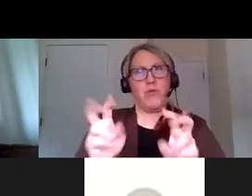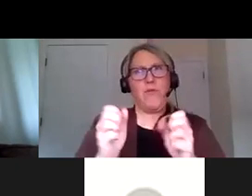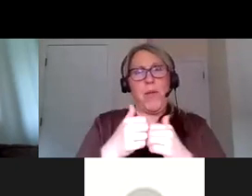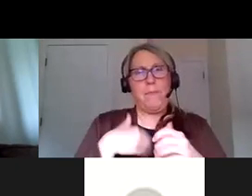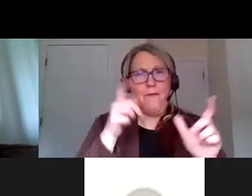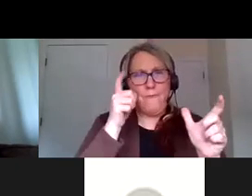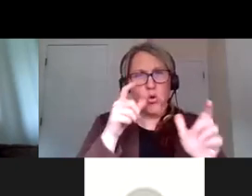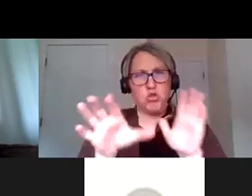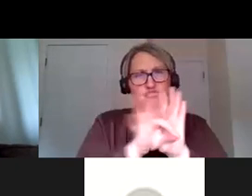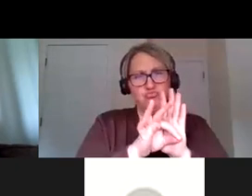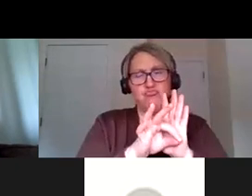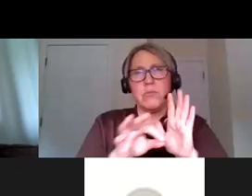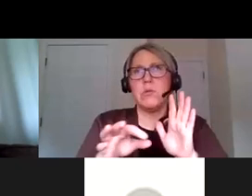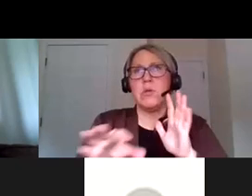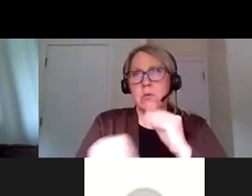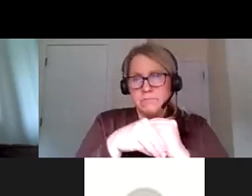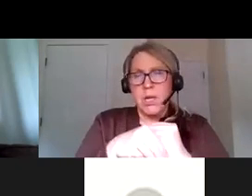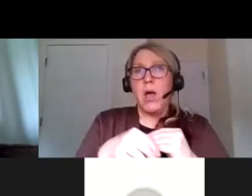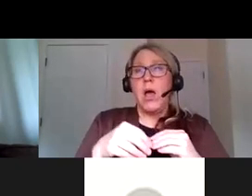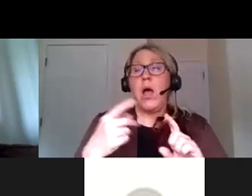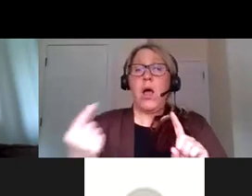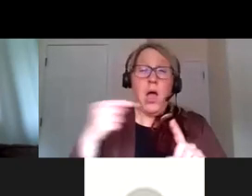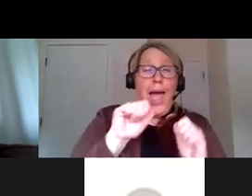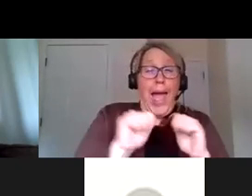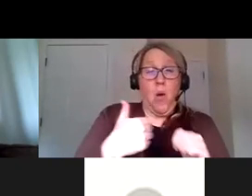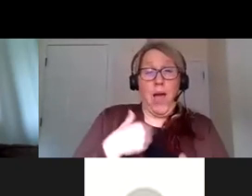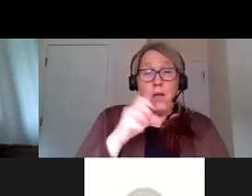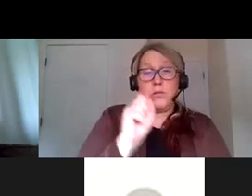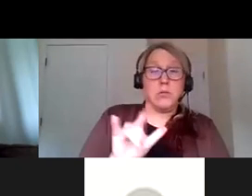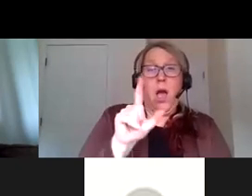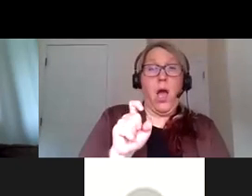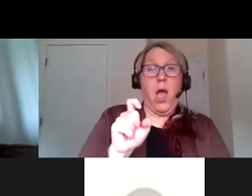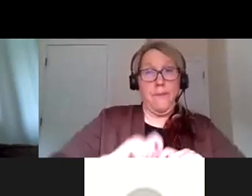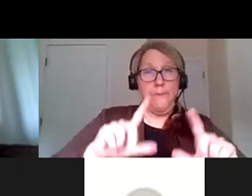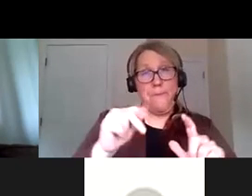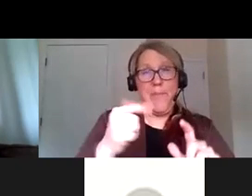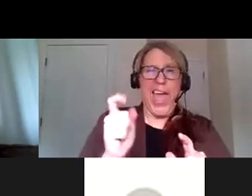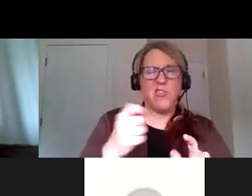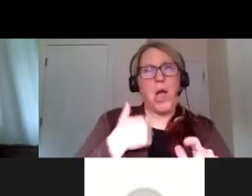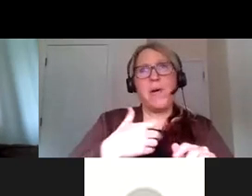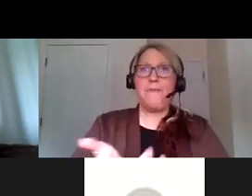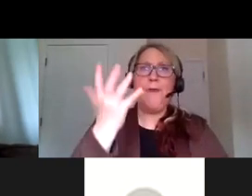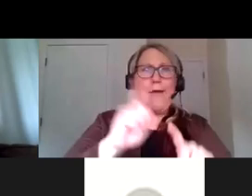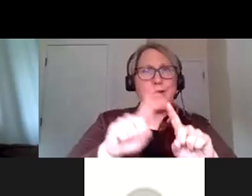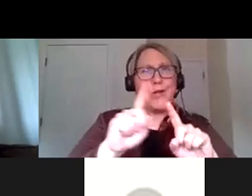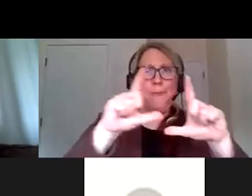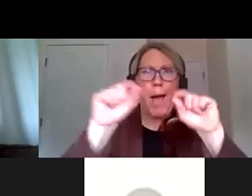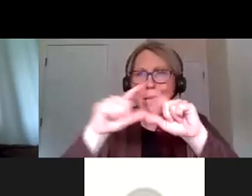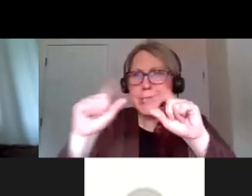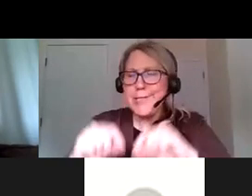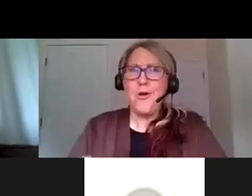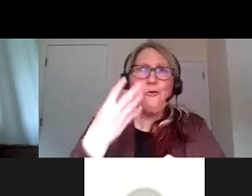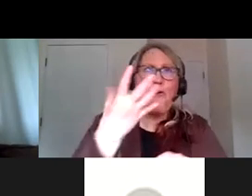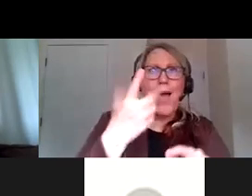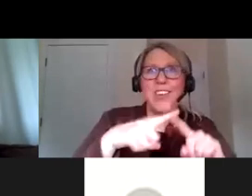also going back to how I would style a page. Before, I might have 5 different boxes for 5 different things, because